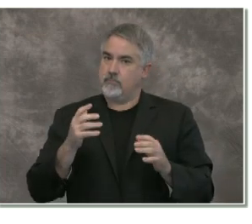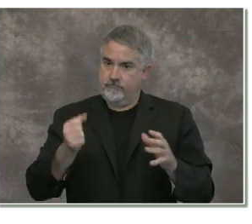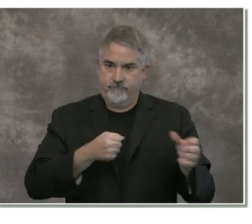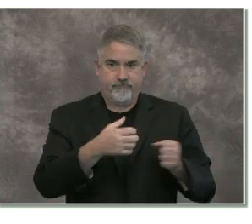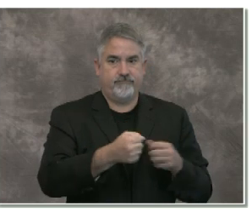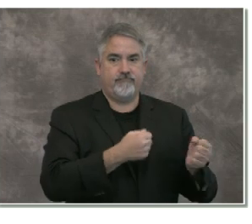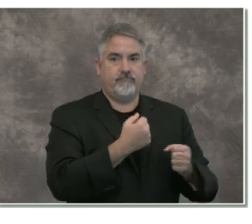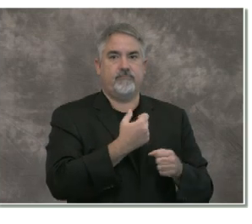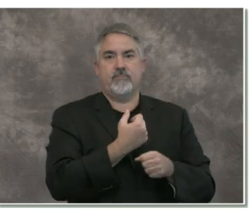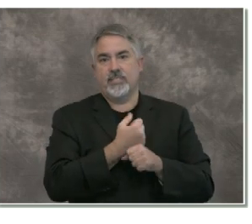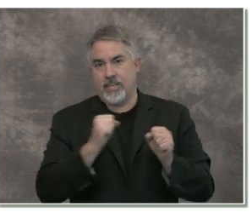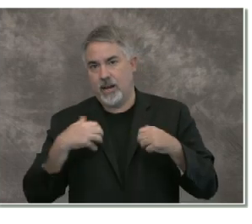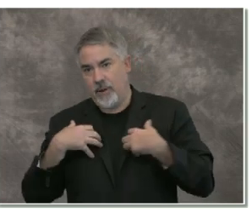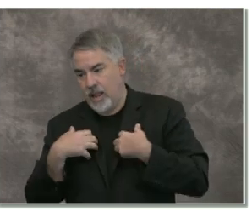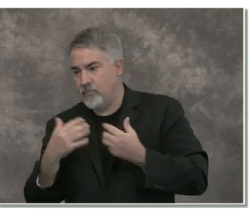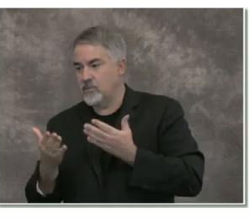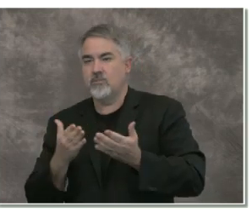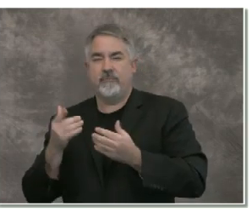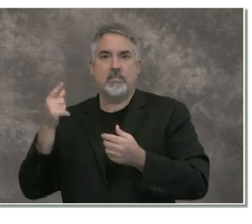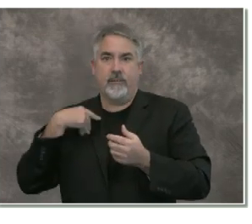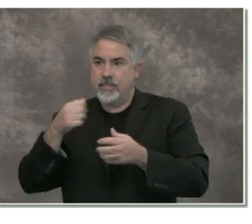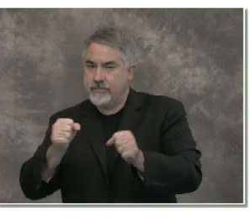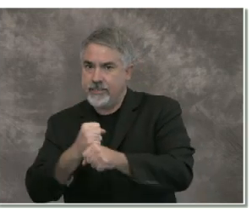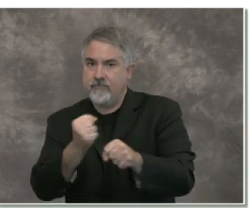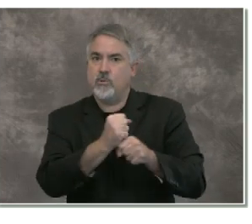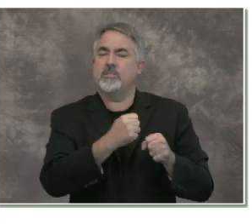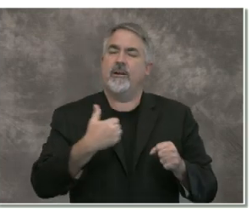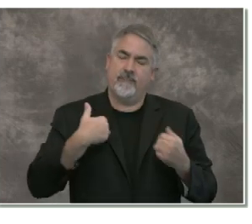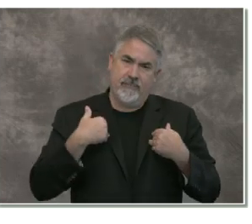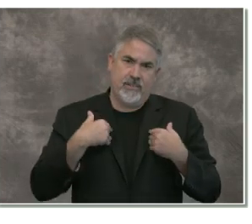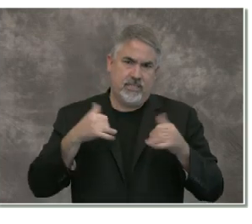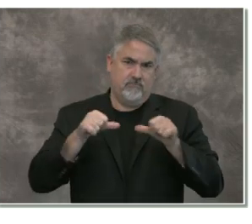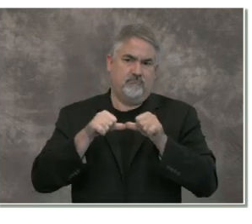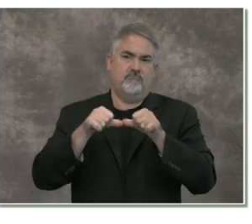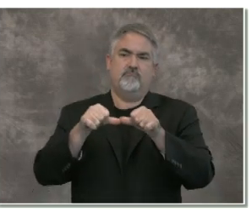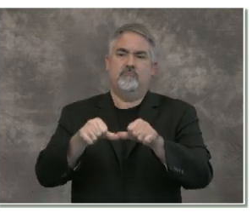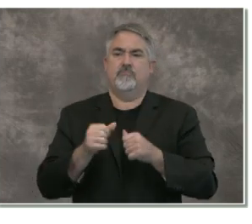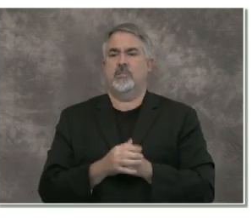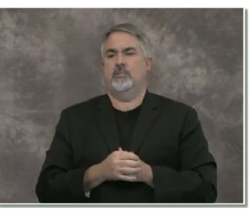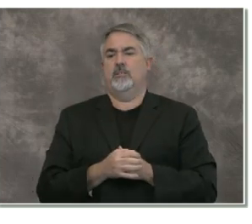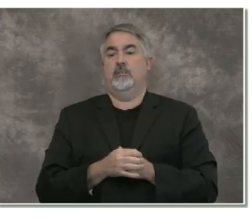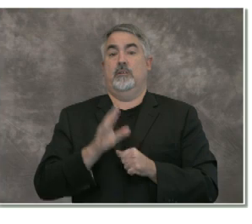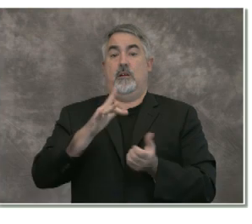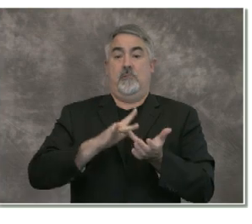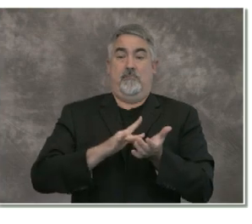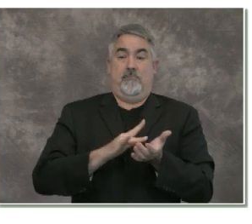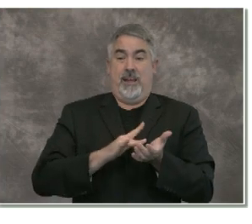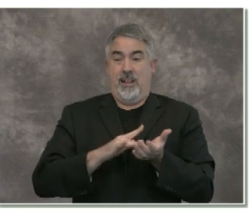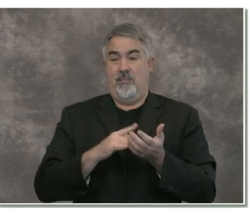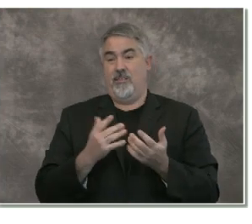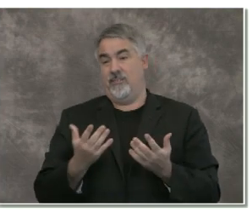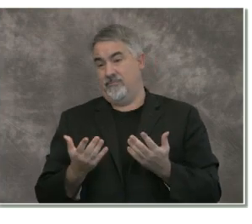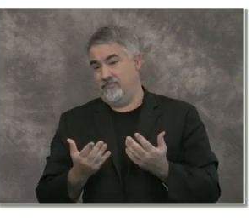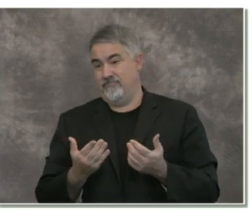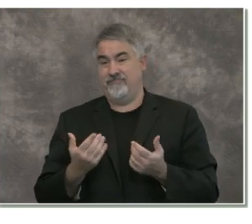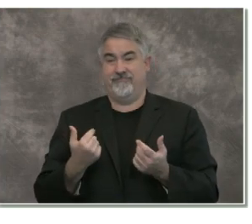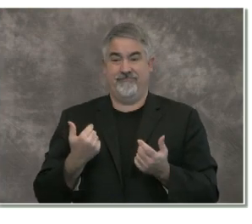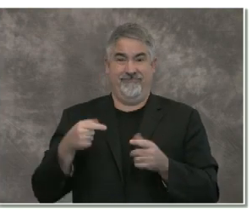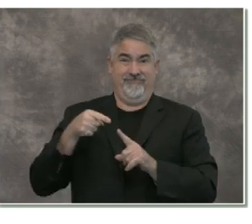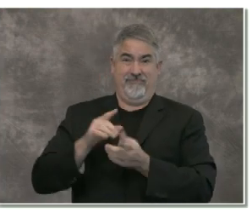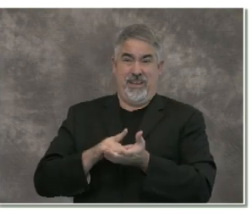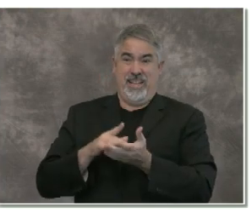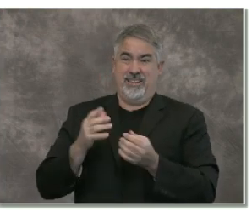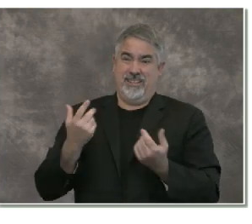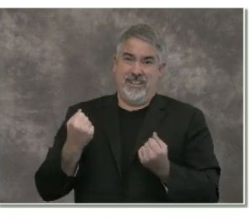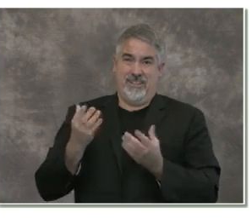During normal times, our Health and Human Services Agency is busy helping connect people to valuable services, and now during this crisis, the